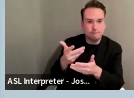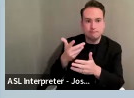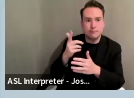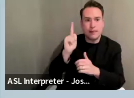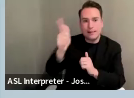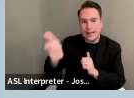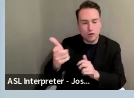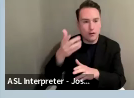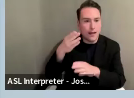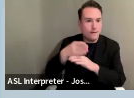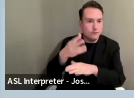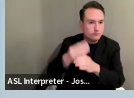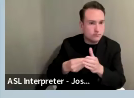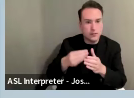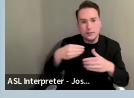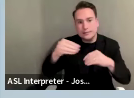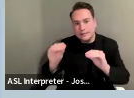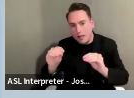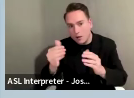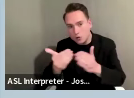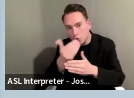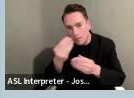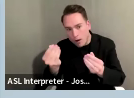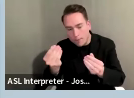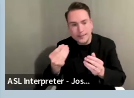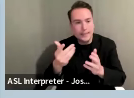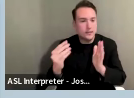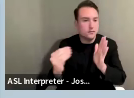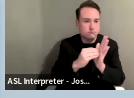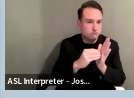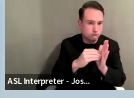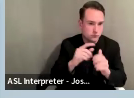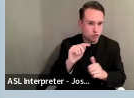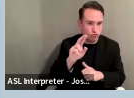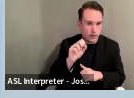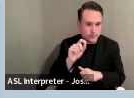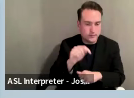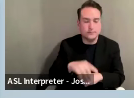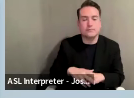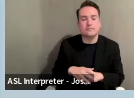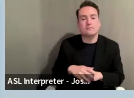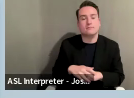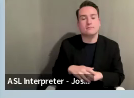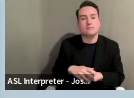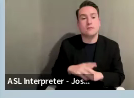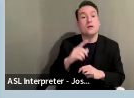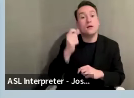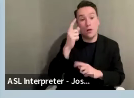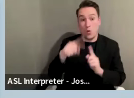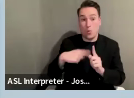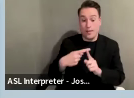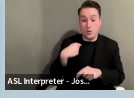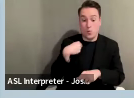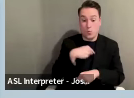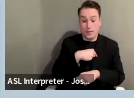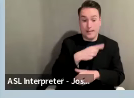and purchase a new one, we're going to put the new property in the trust. When we pass away, the trust becomes